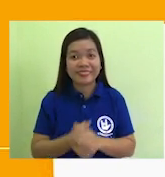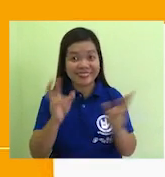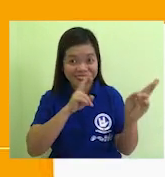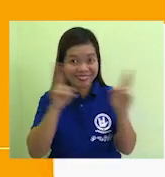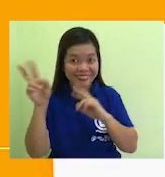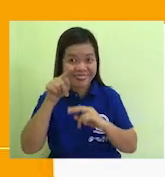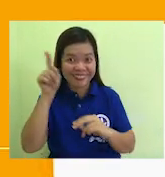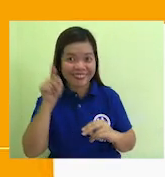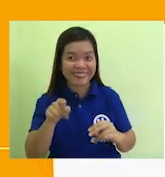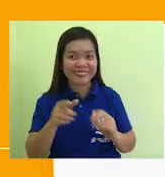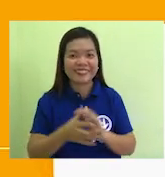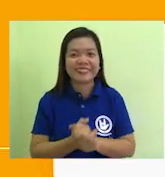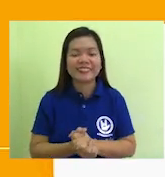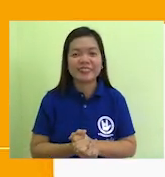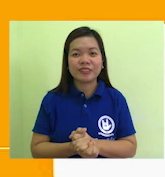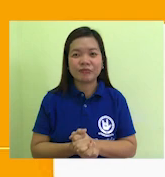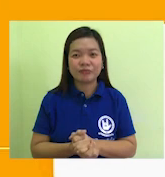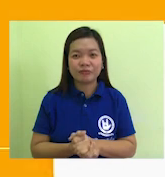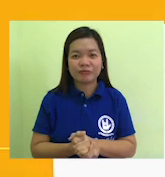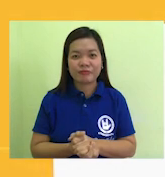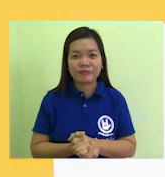Are you ready?